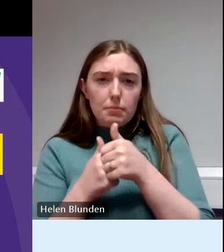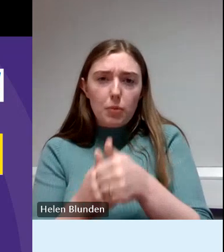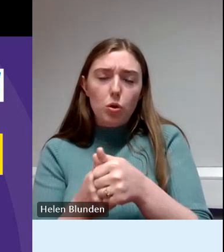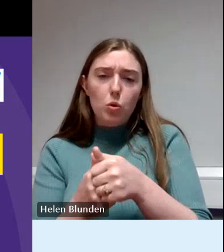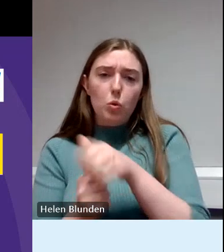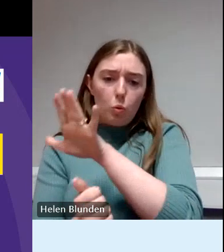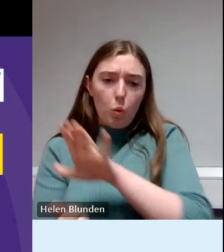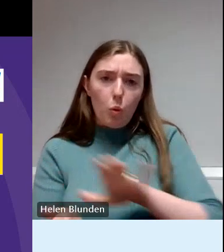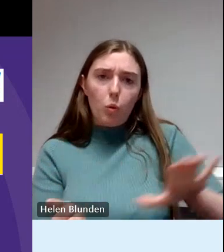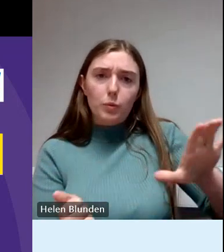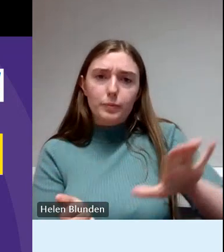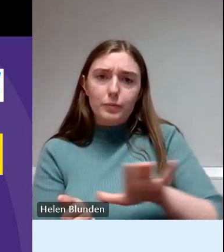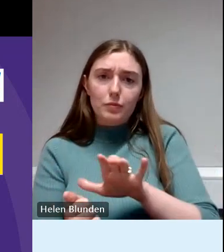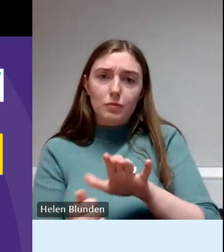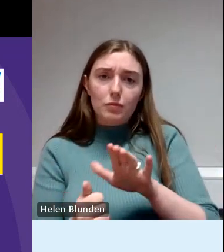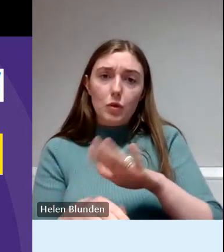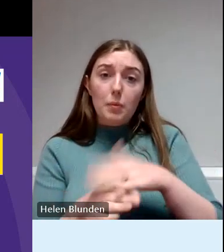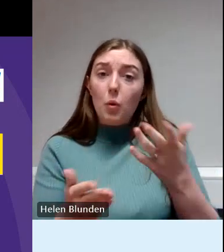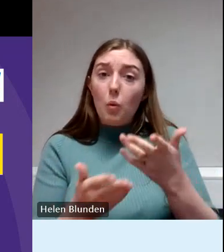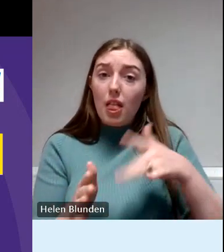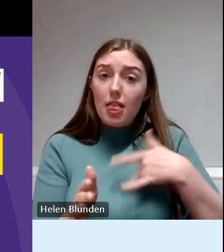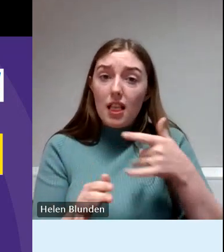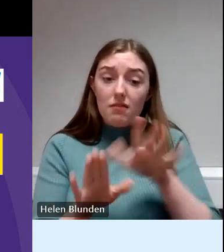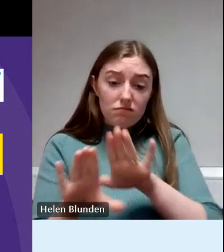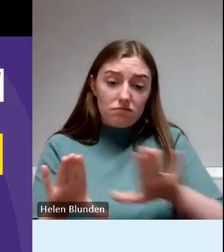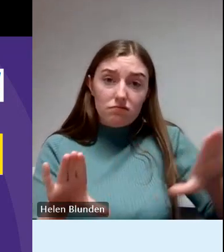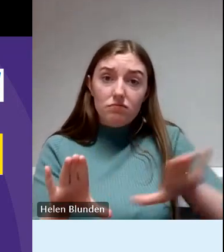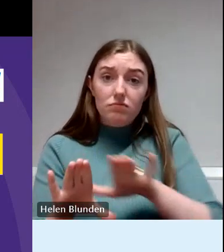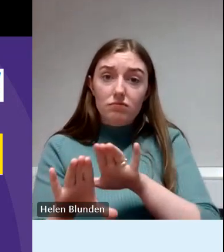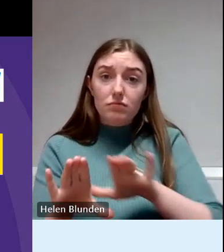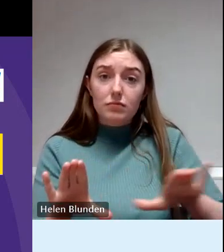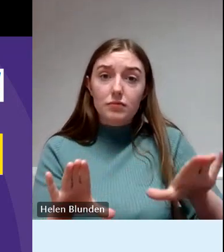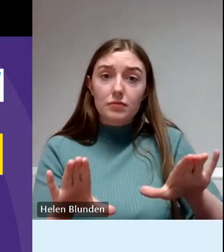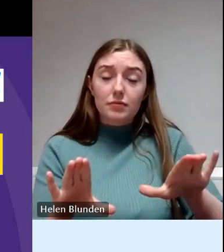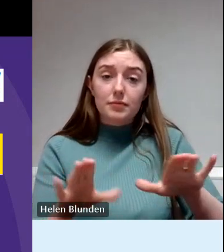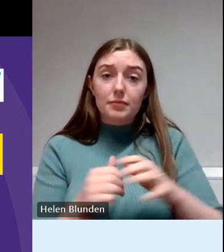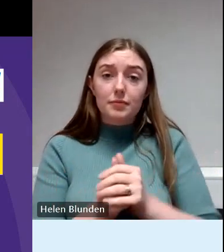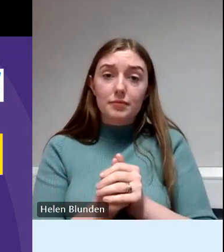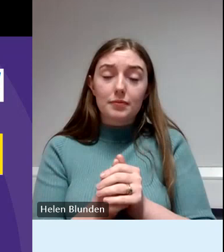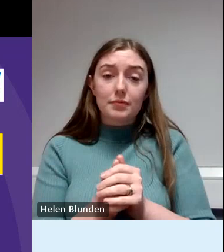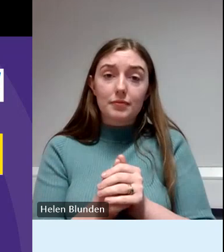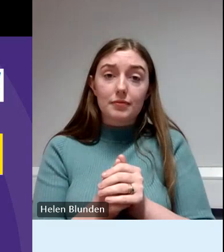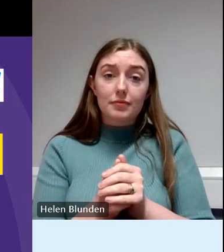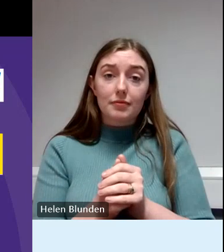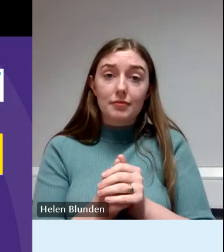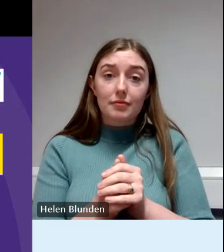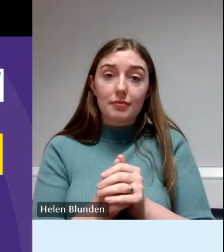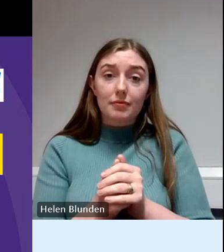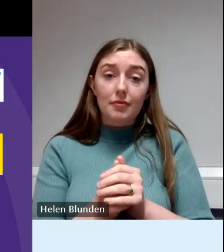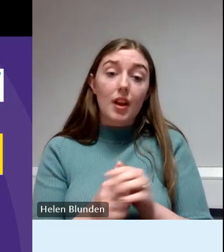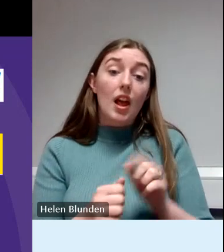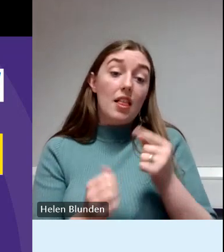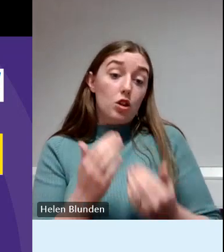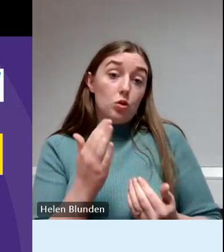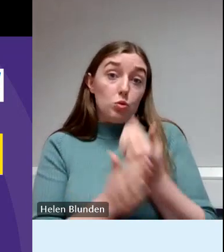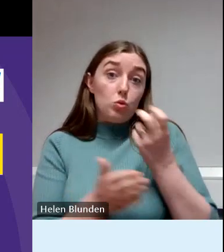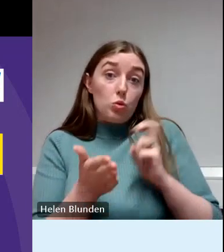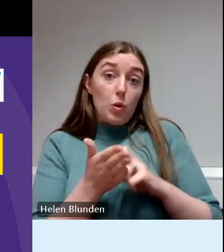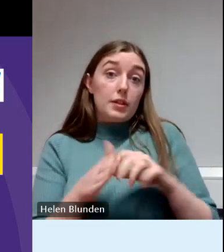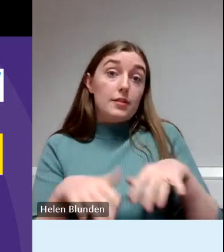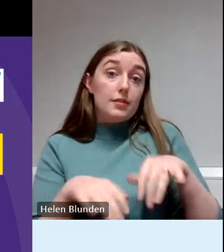advice, but also knowledge of cross-border issues and a consistency in service. And that new contract started in April of this